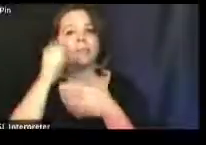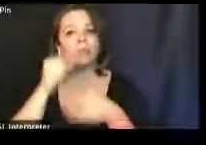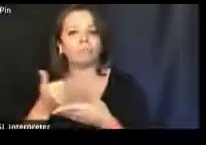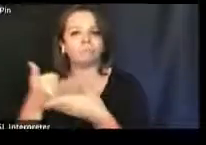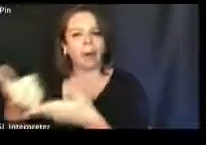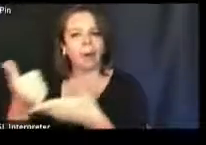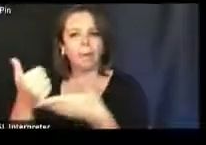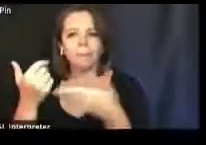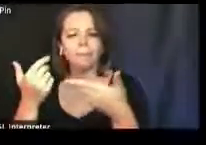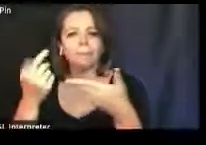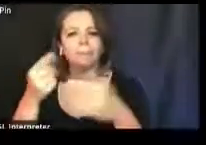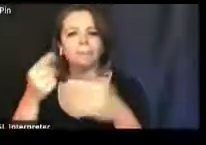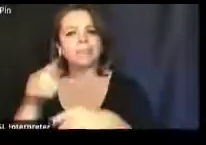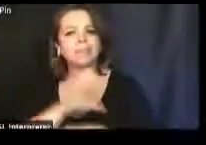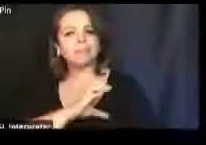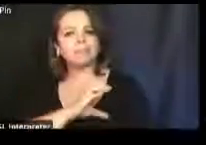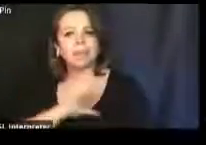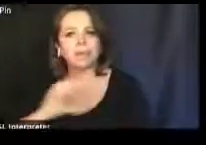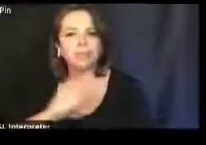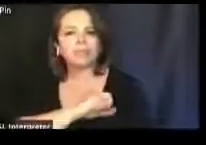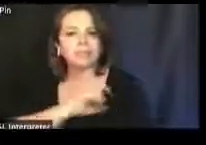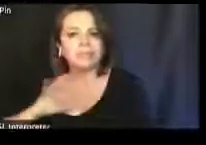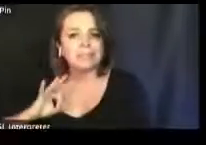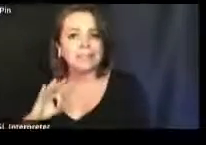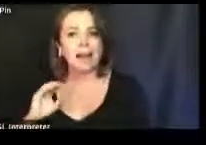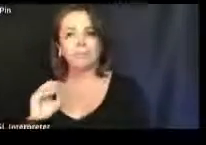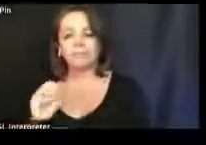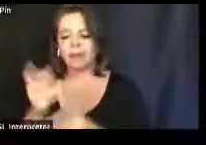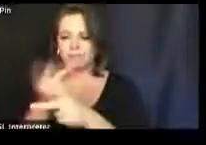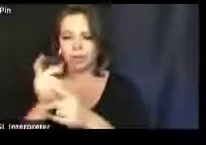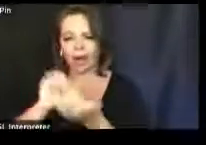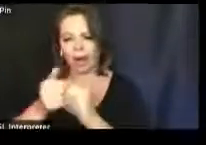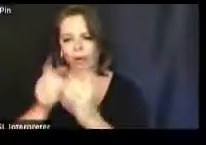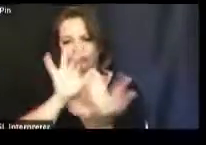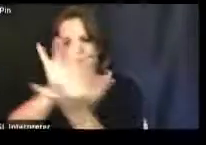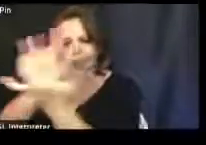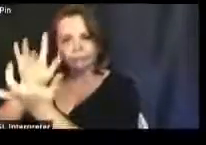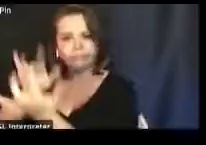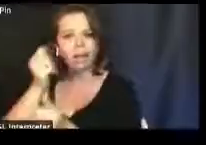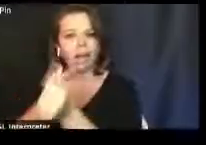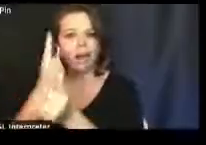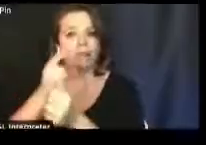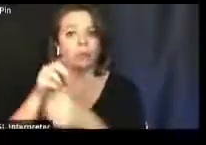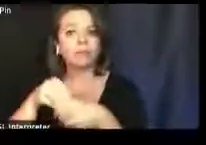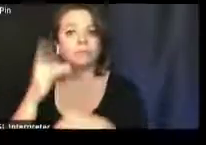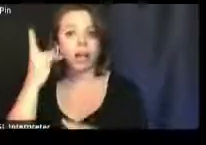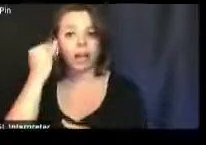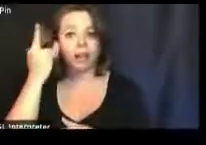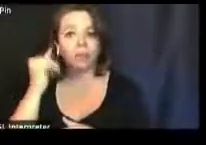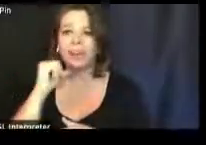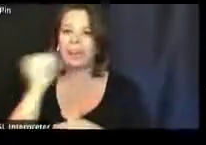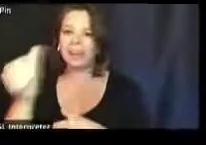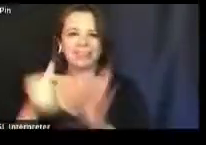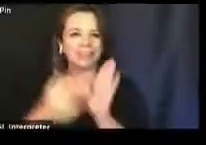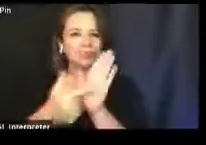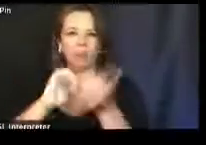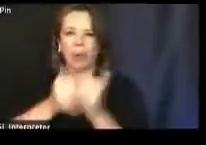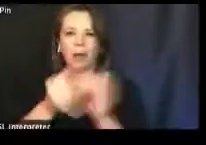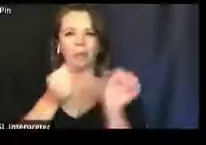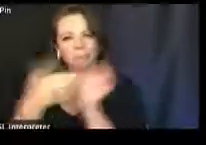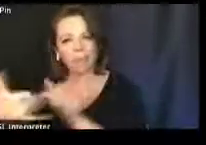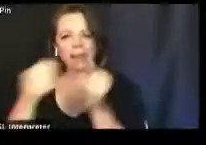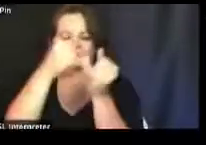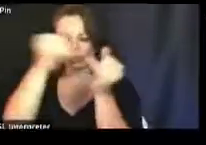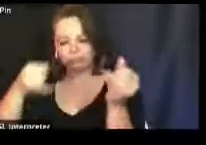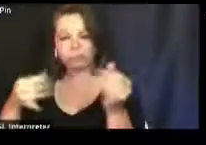only, not as an indication of planned boundaries. Today, we are joined by our line drawing team, Haystack DNA